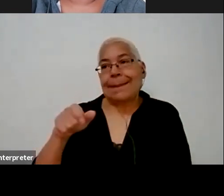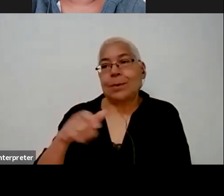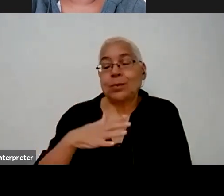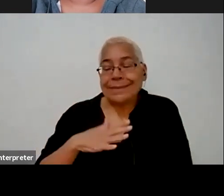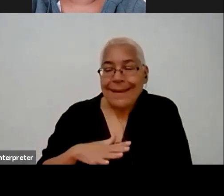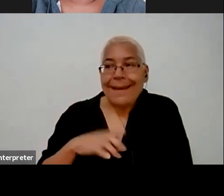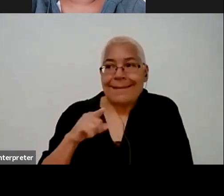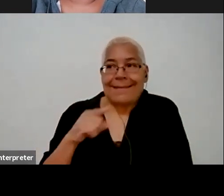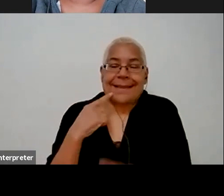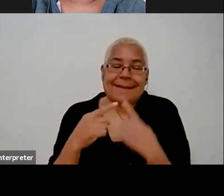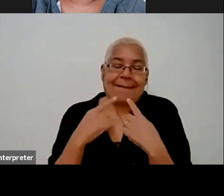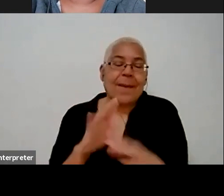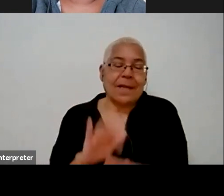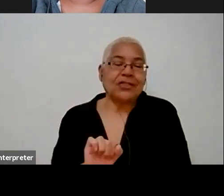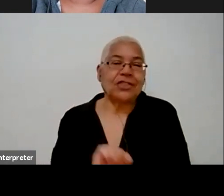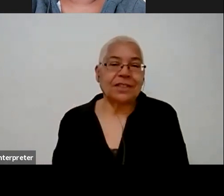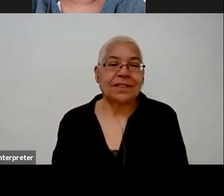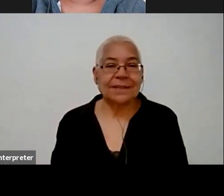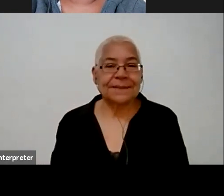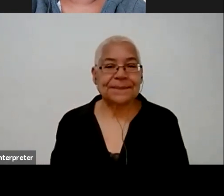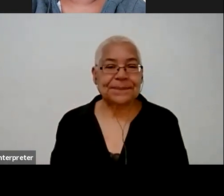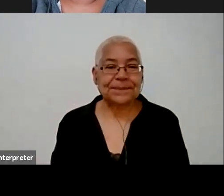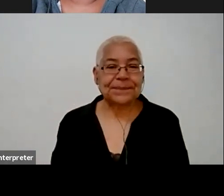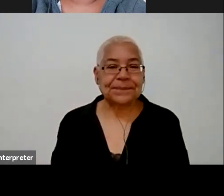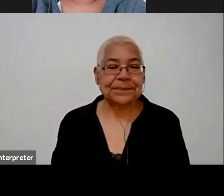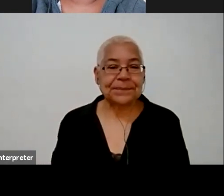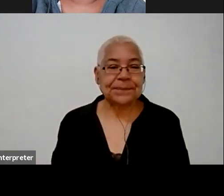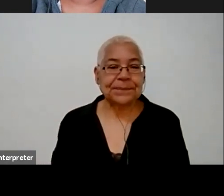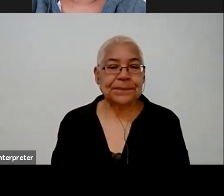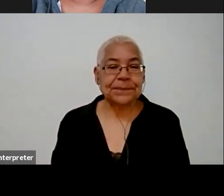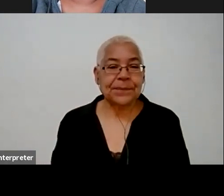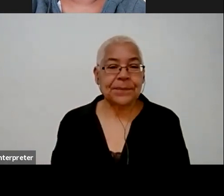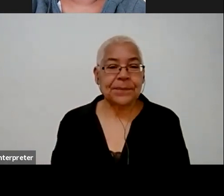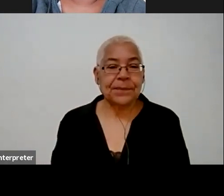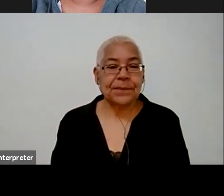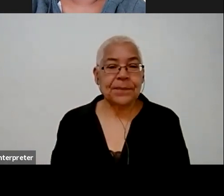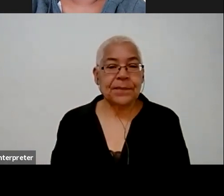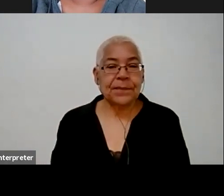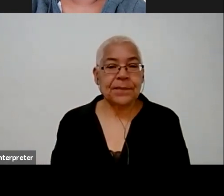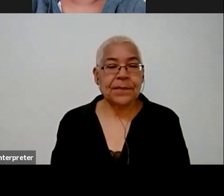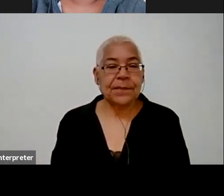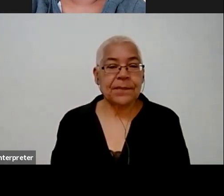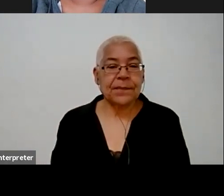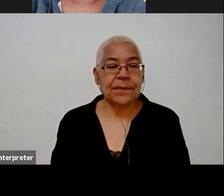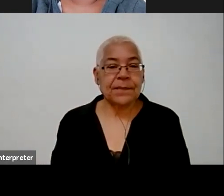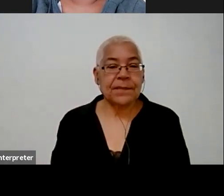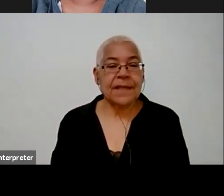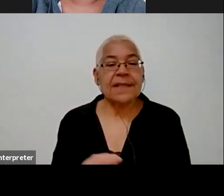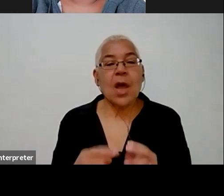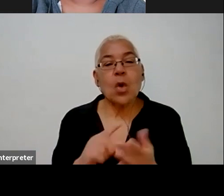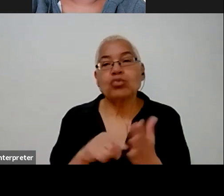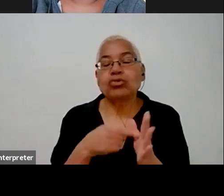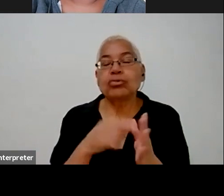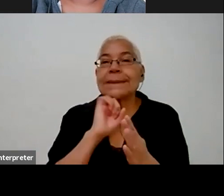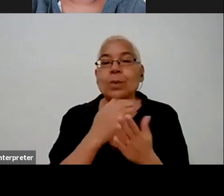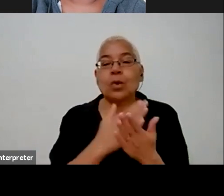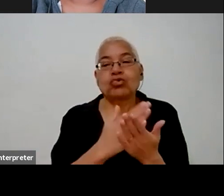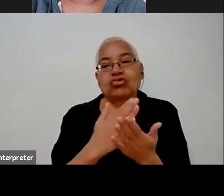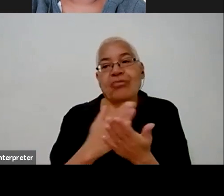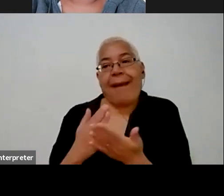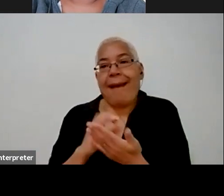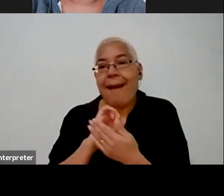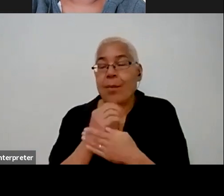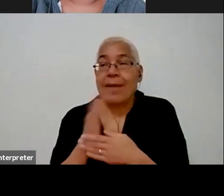information. Yeah. Yeah, if Judith can share it with everyone, that will be absolutely